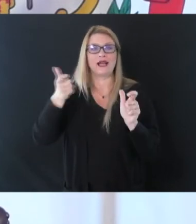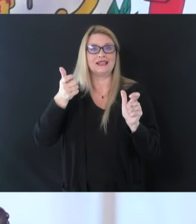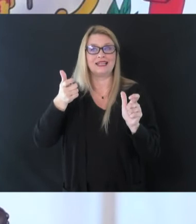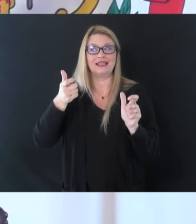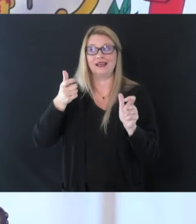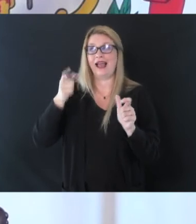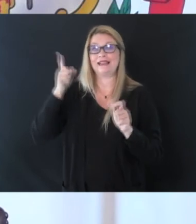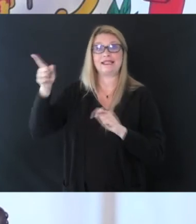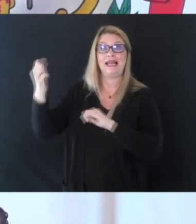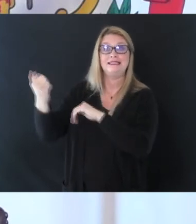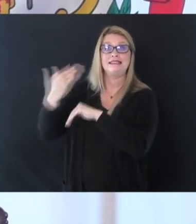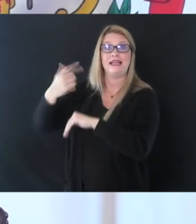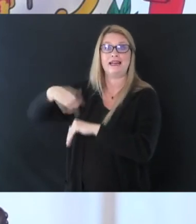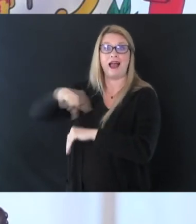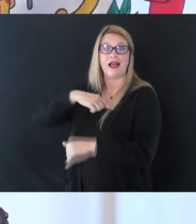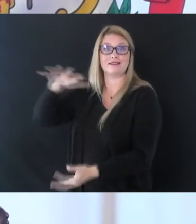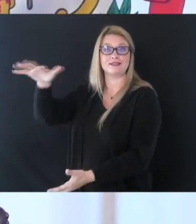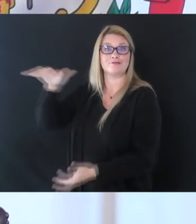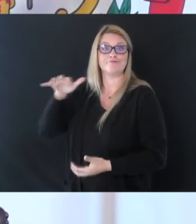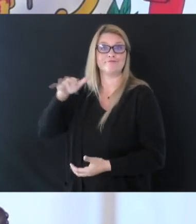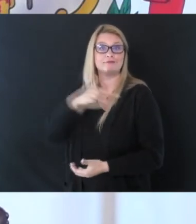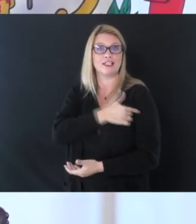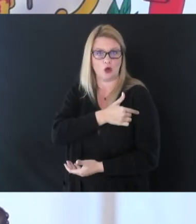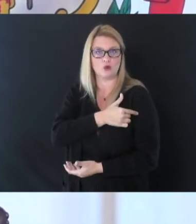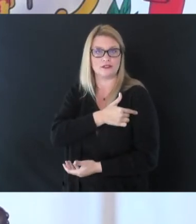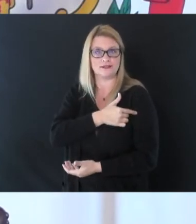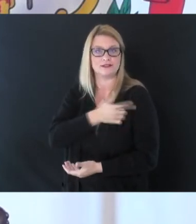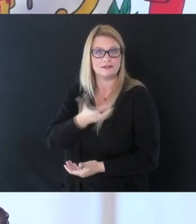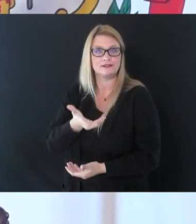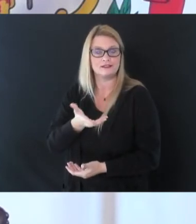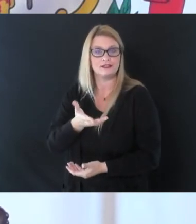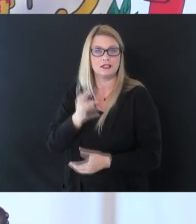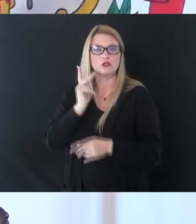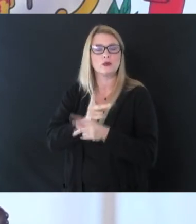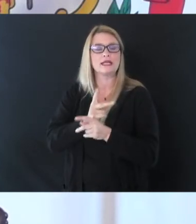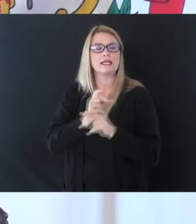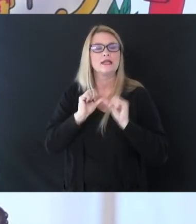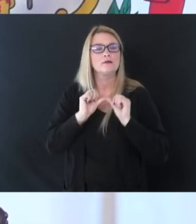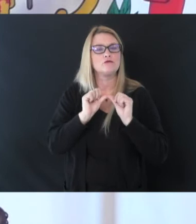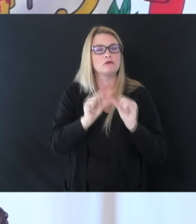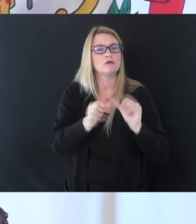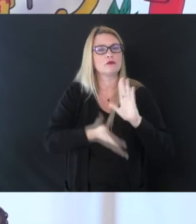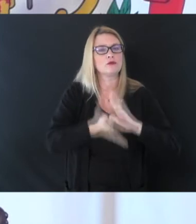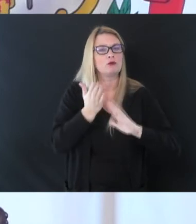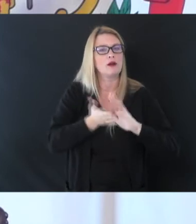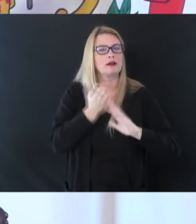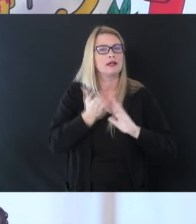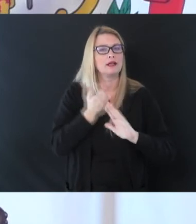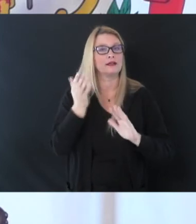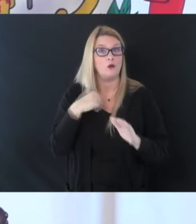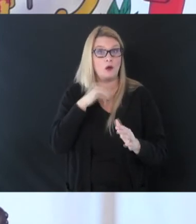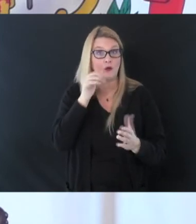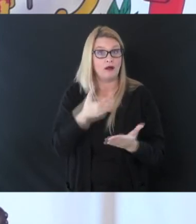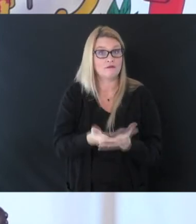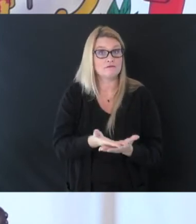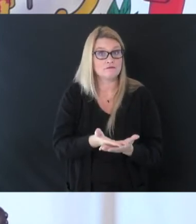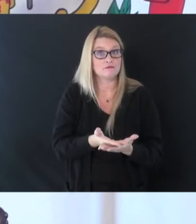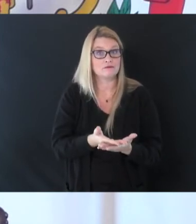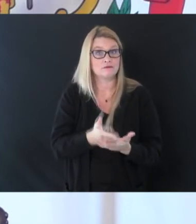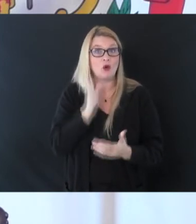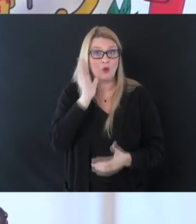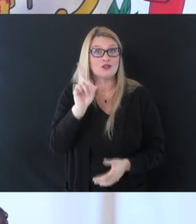the doses to be able to keep everything going and get to you as well. We'll do it.